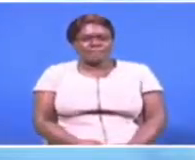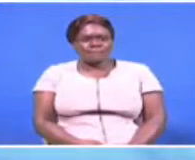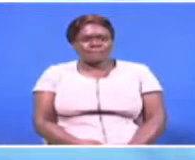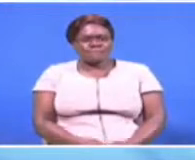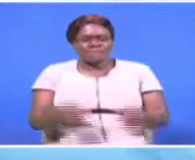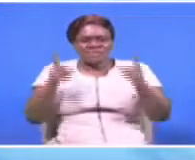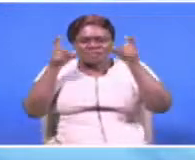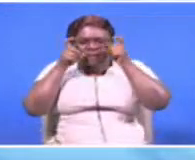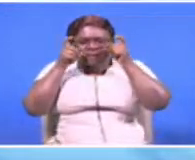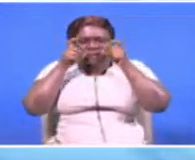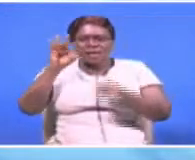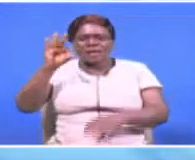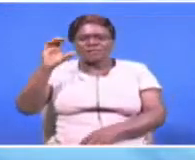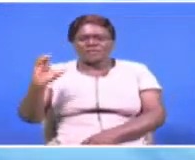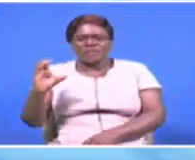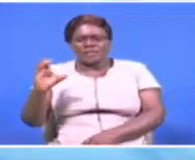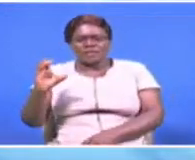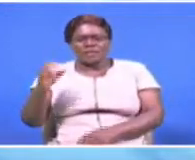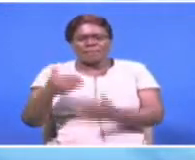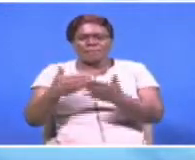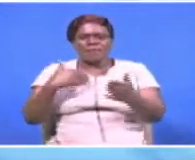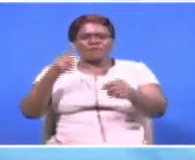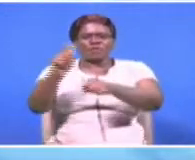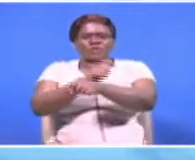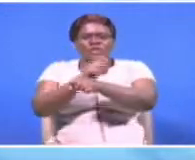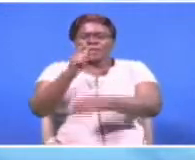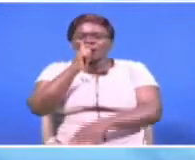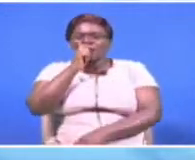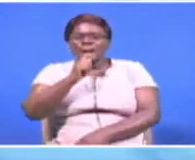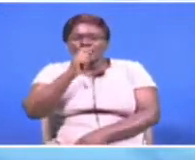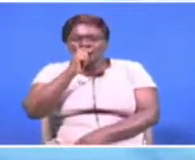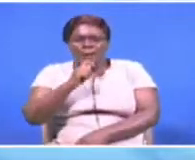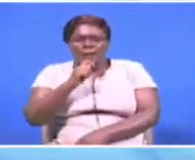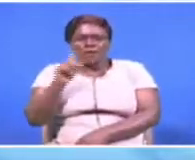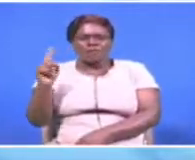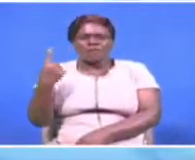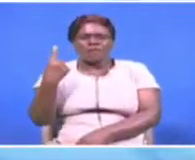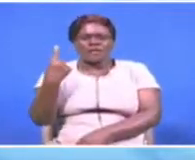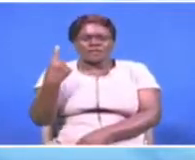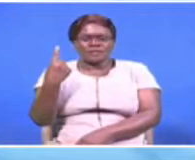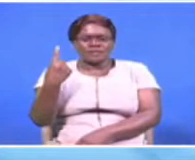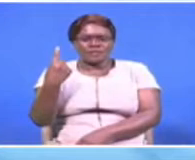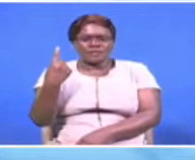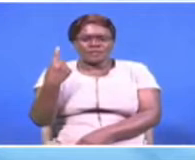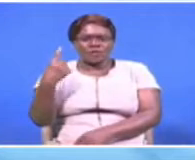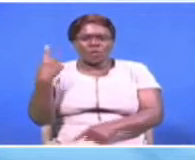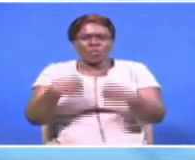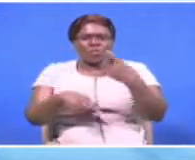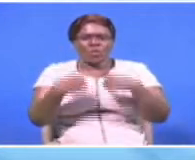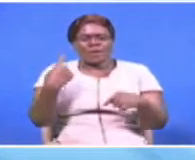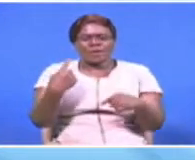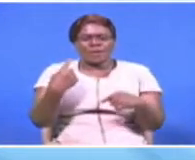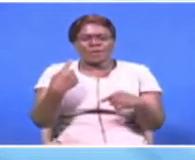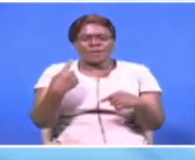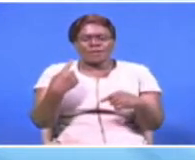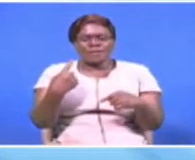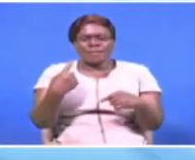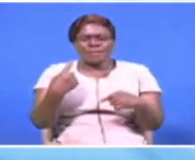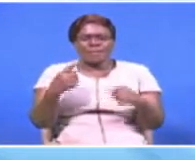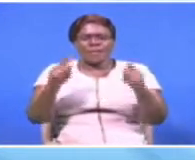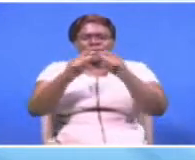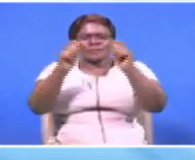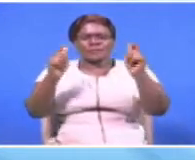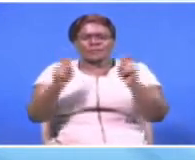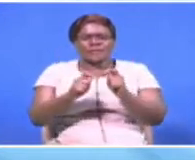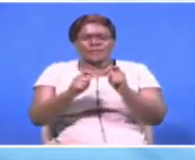Tusker FC began their pre-season training in Arusha, Tanzania with the first on-field session at the Aga Khan University grounds. The